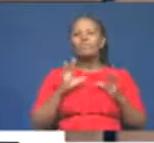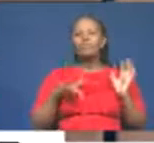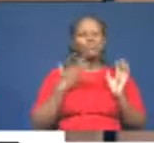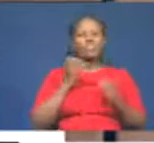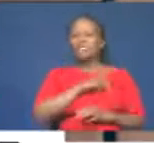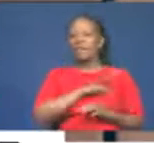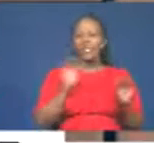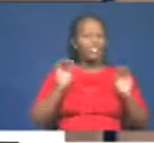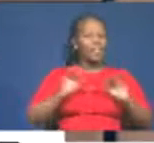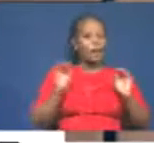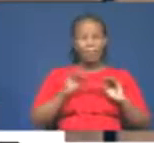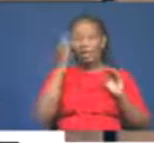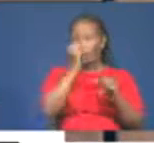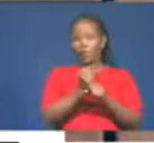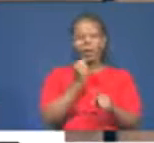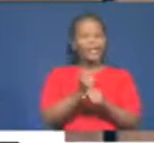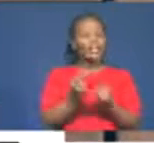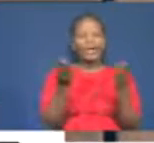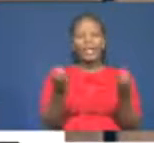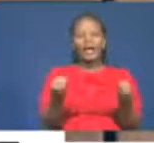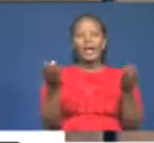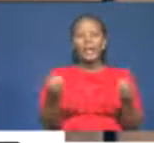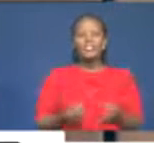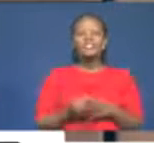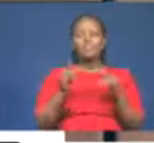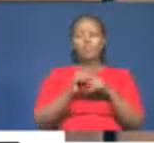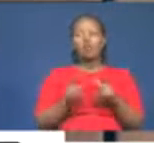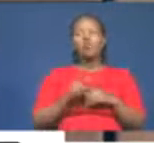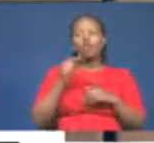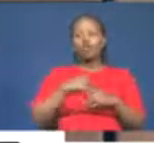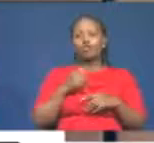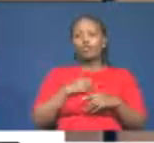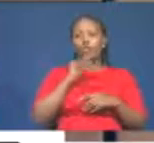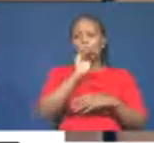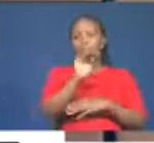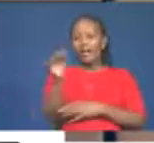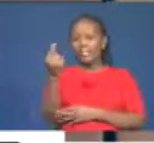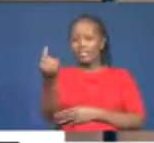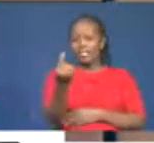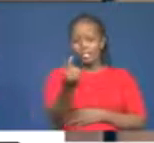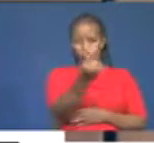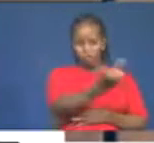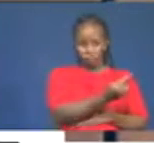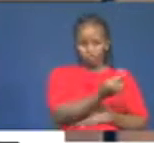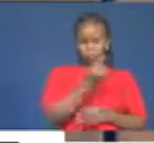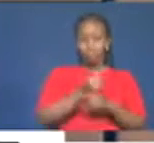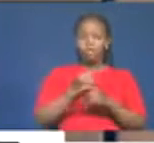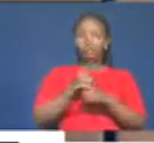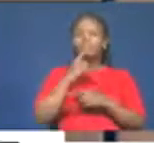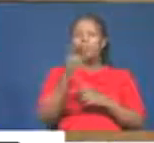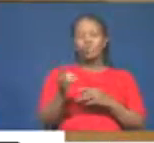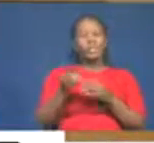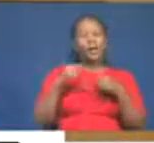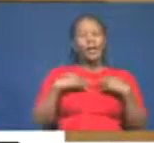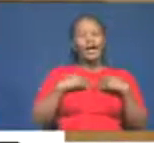this work can be easy. And I implore every one of you to take it as a personal